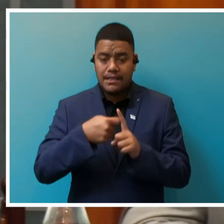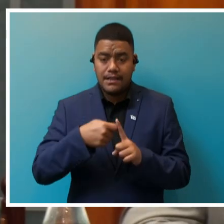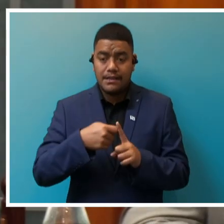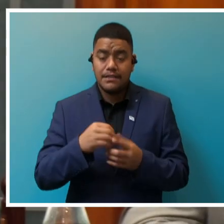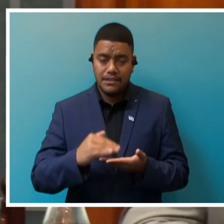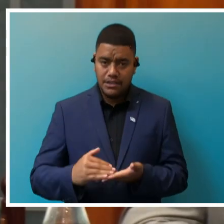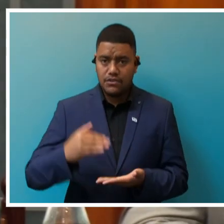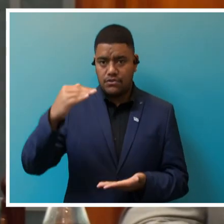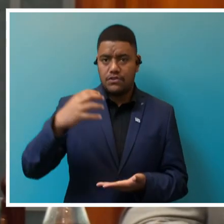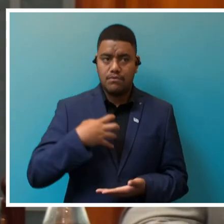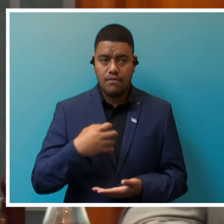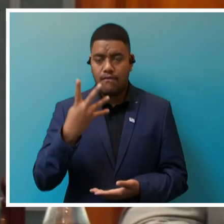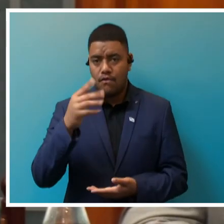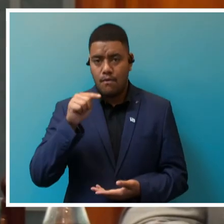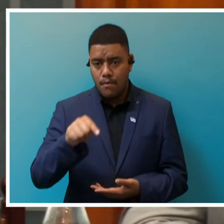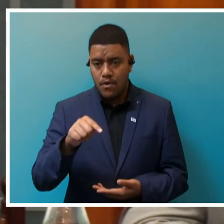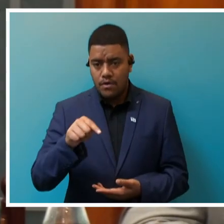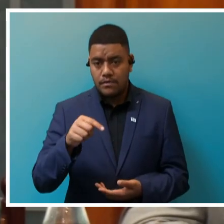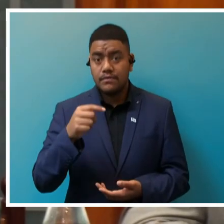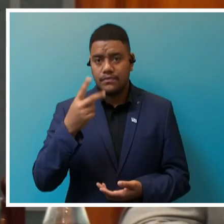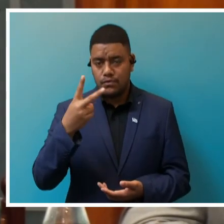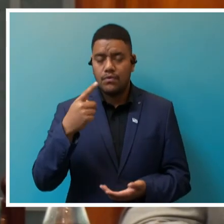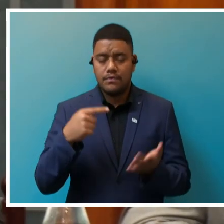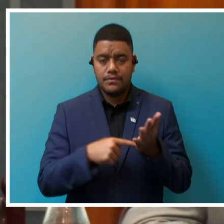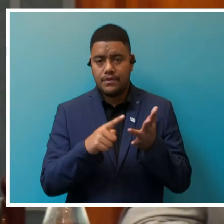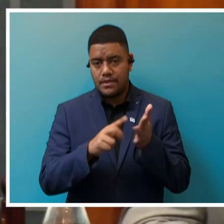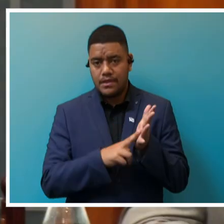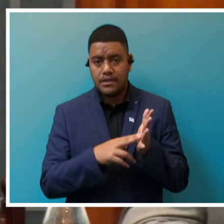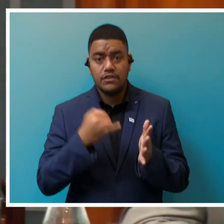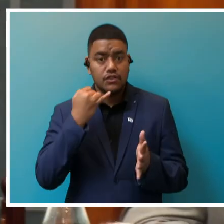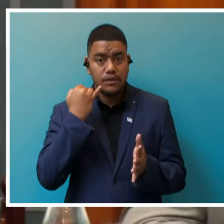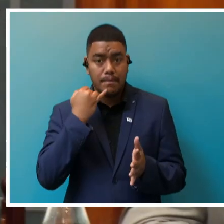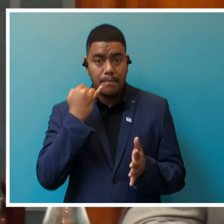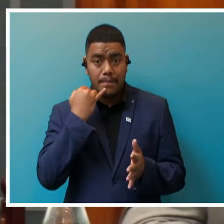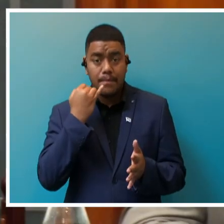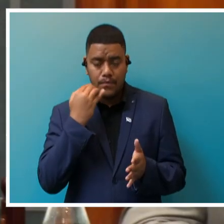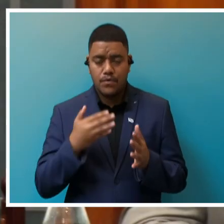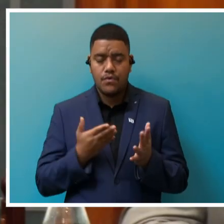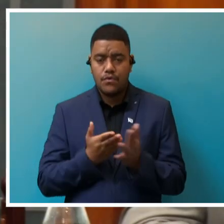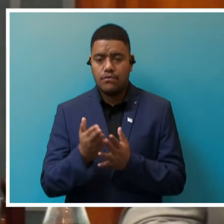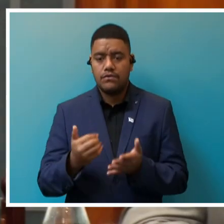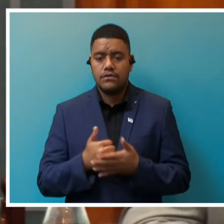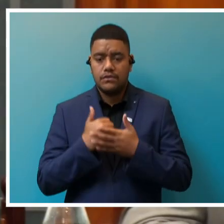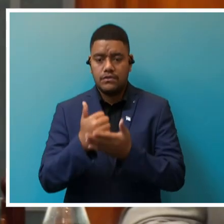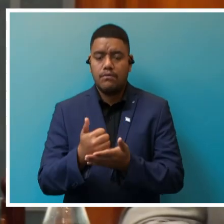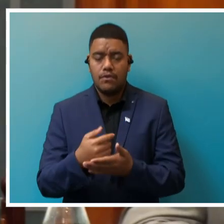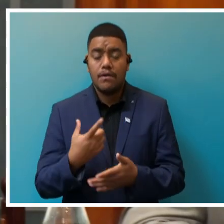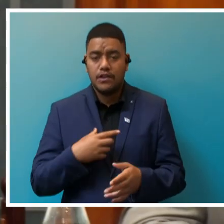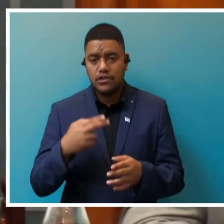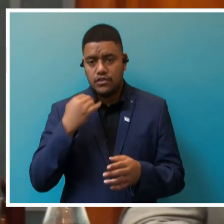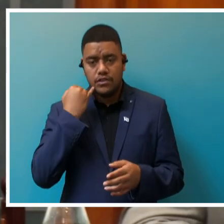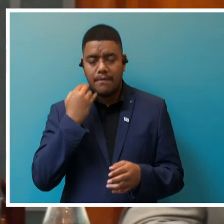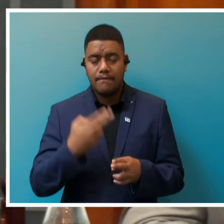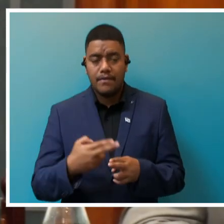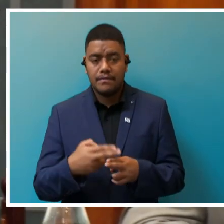increase by 4.42 tons of local sheep meat through the support provided to sheep farmers.